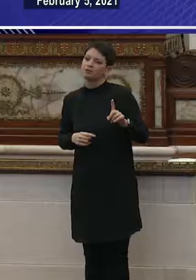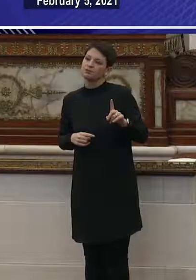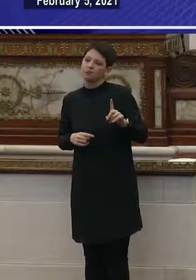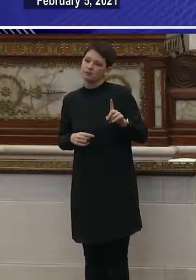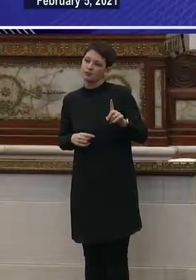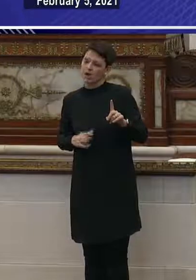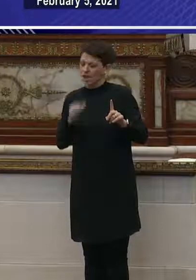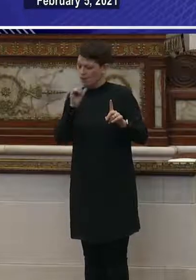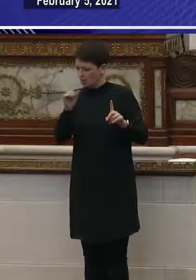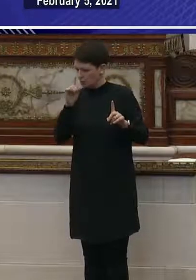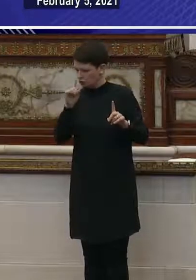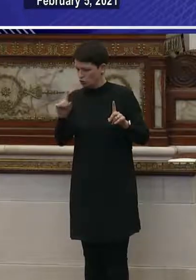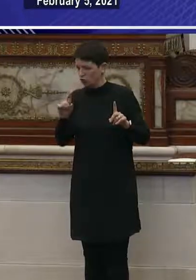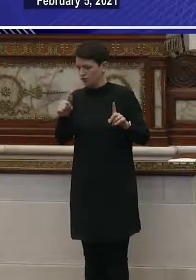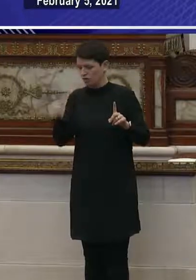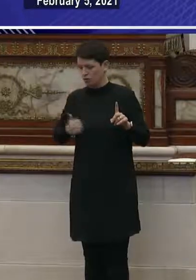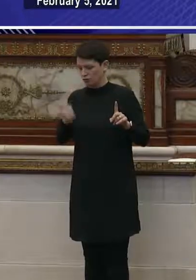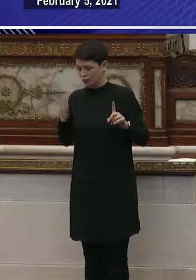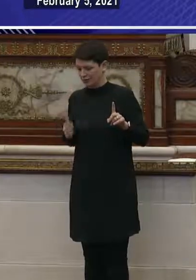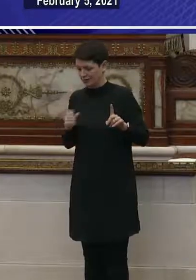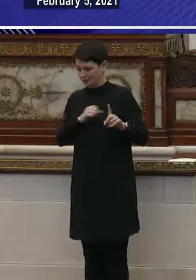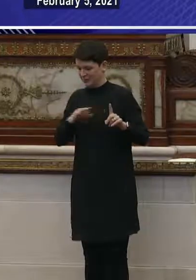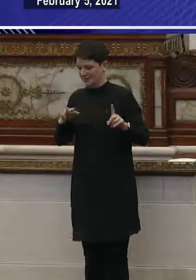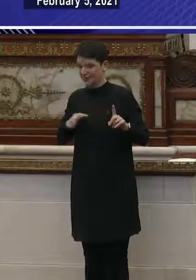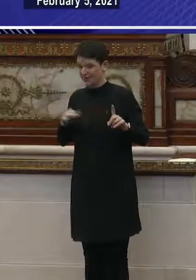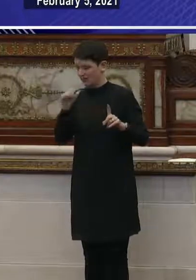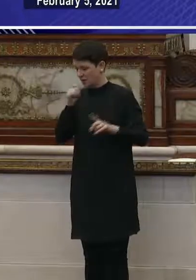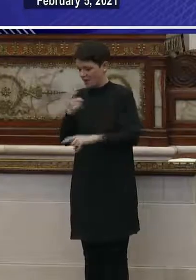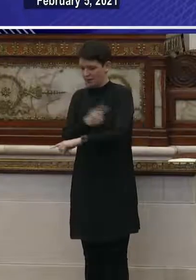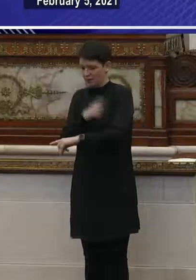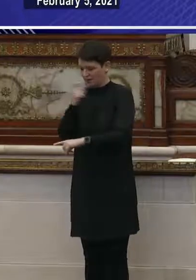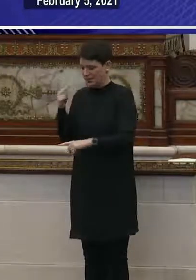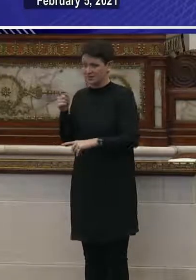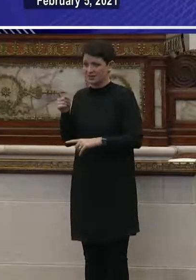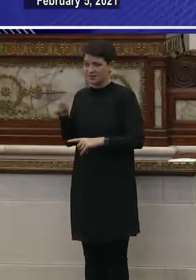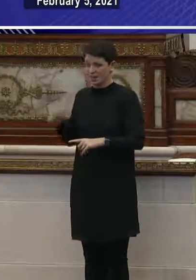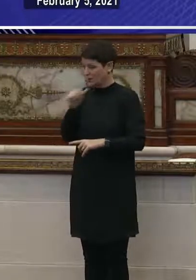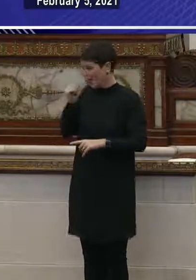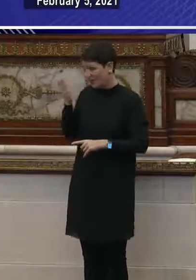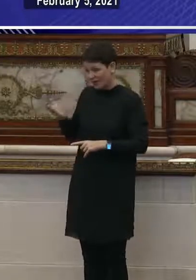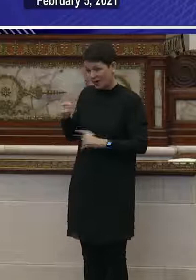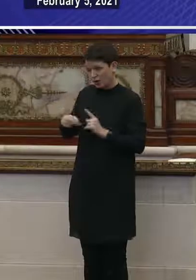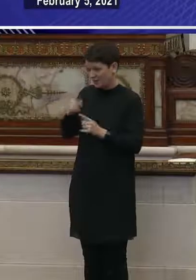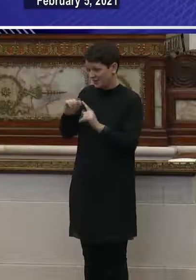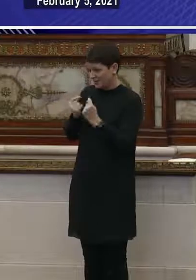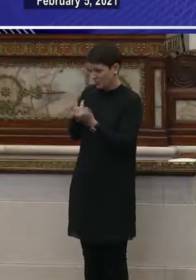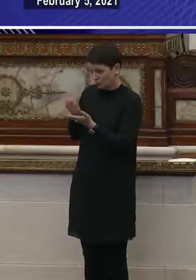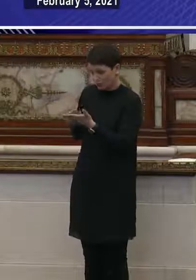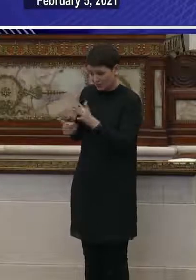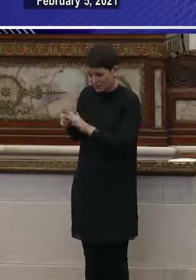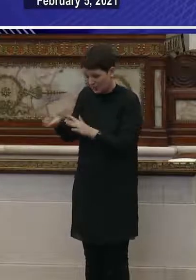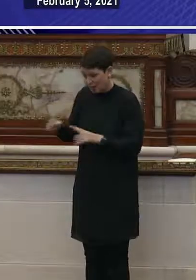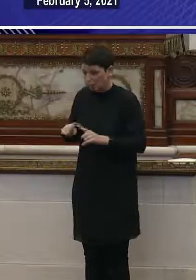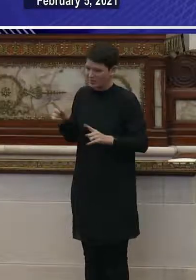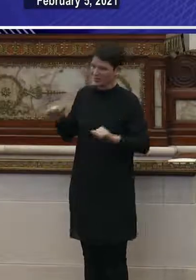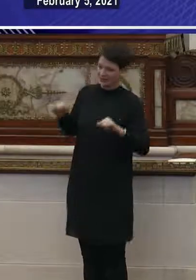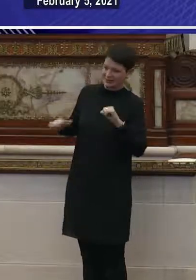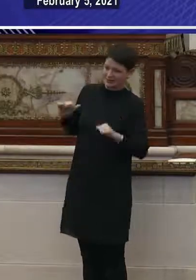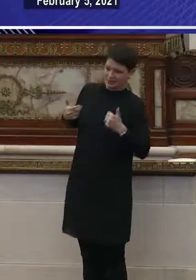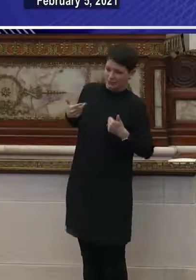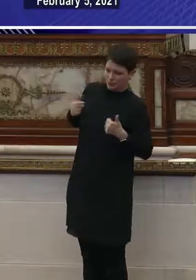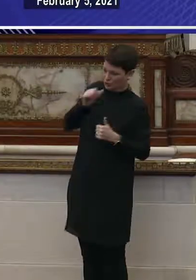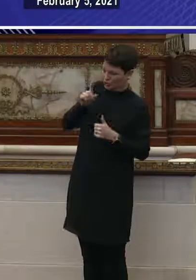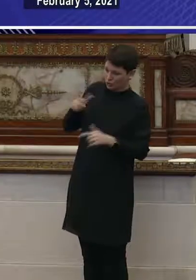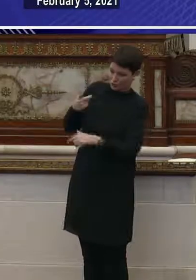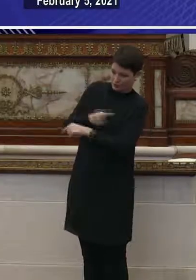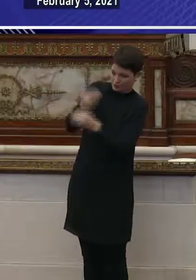I'm not sure if the other resident staff did not get vaccinated because they were just not there when the team came through or they were hesitant. But there